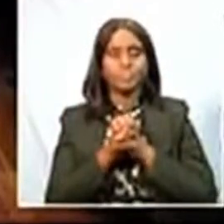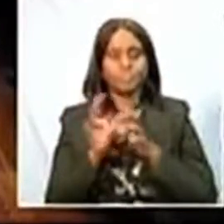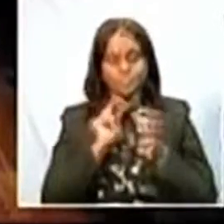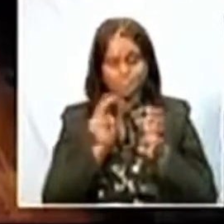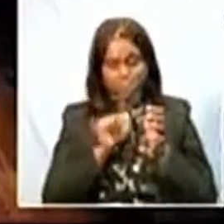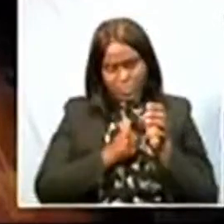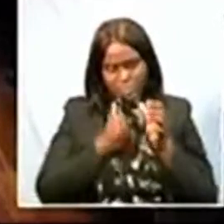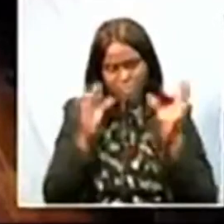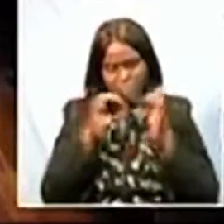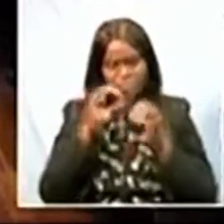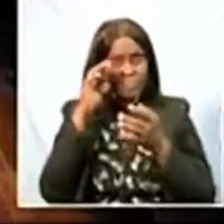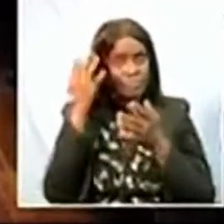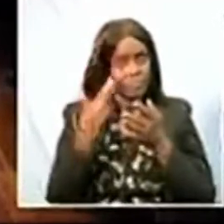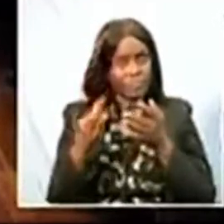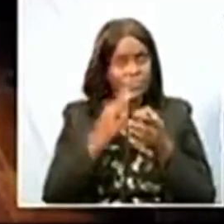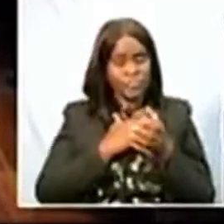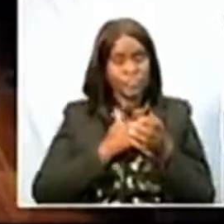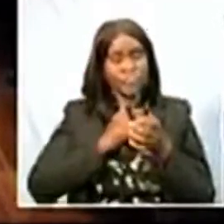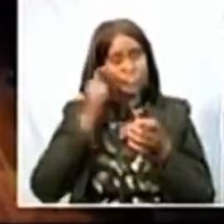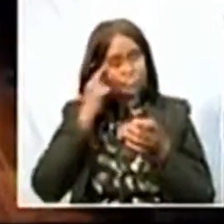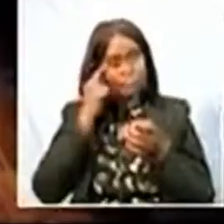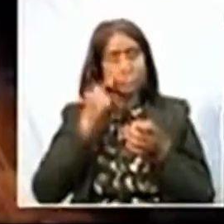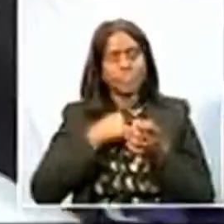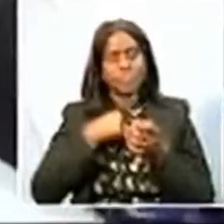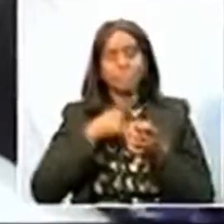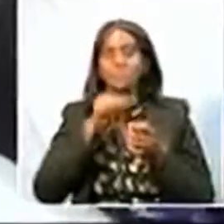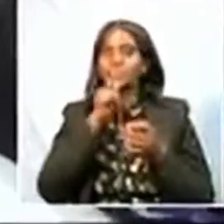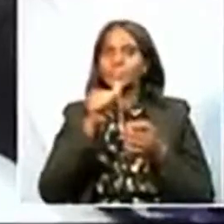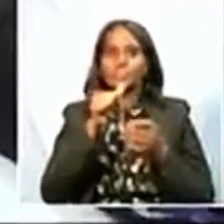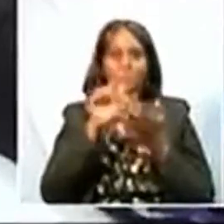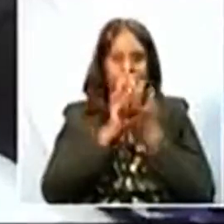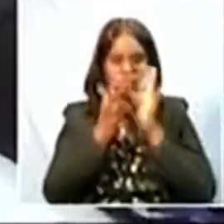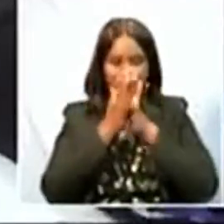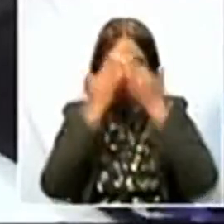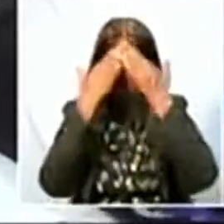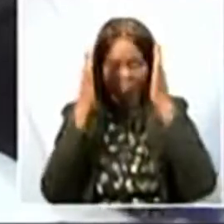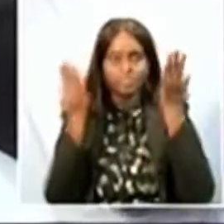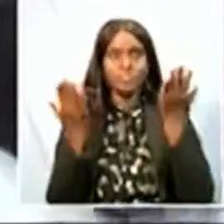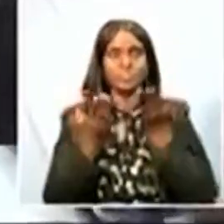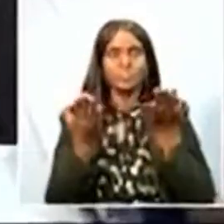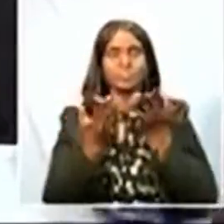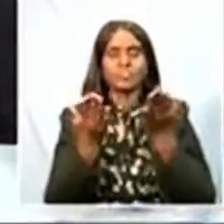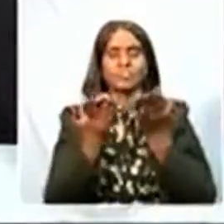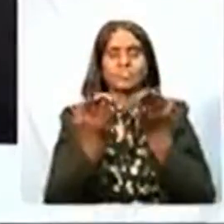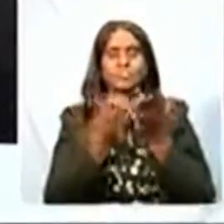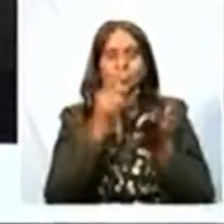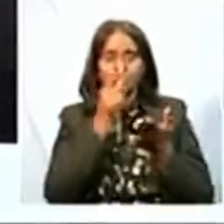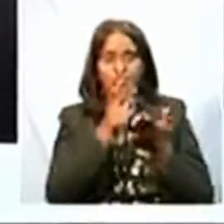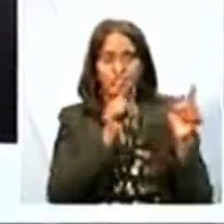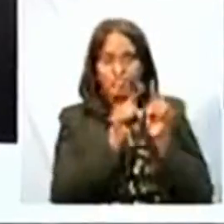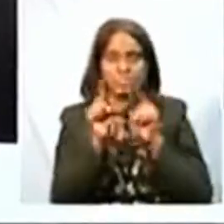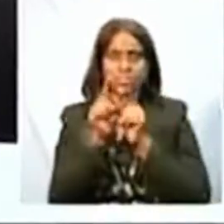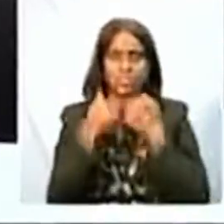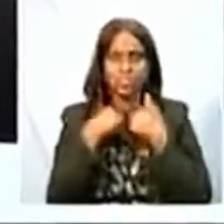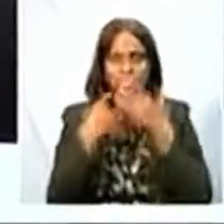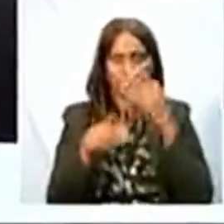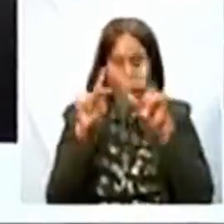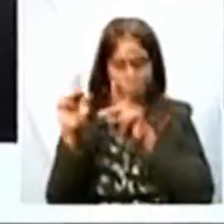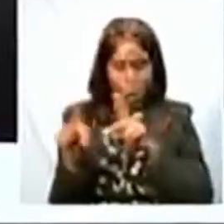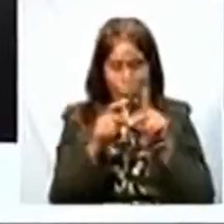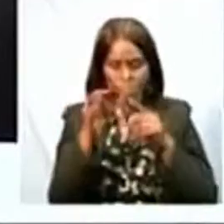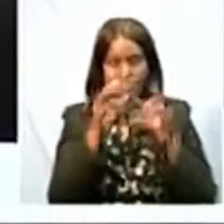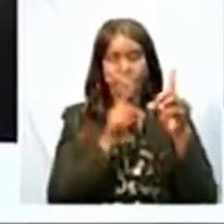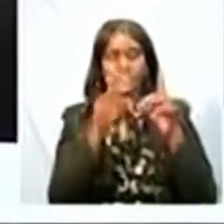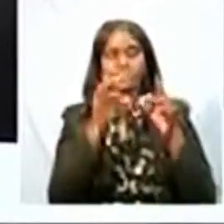Council Secretary, I think I didn't realize that that also affected the performance of the